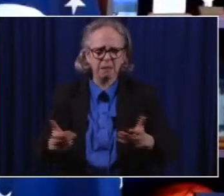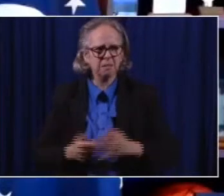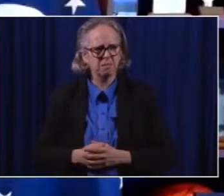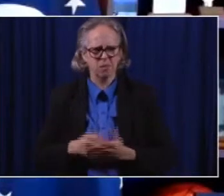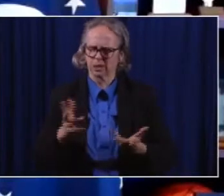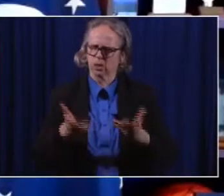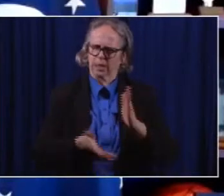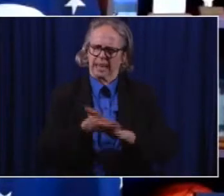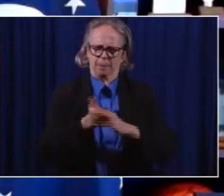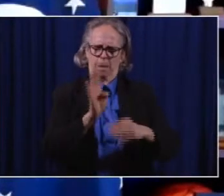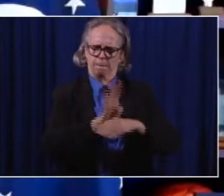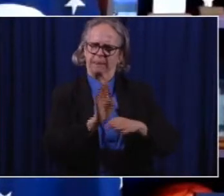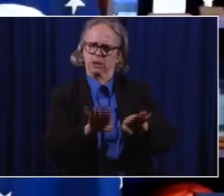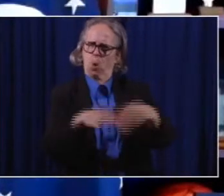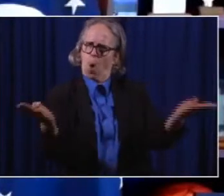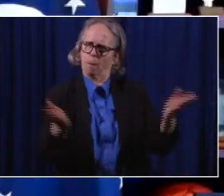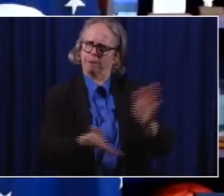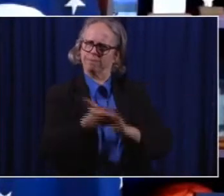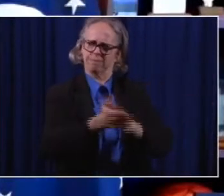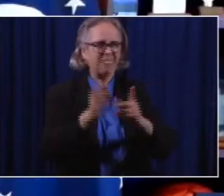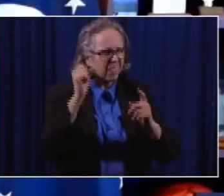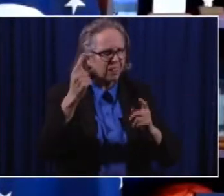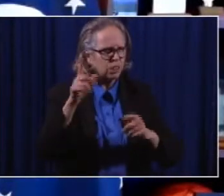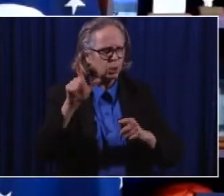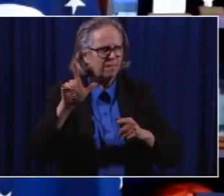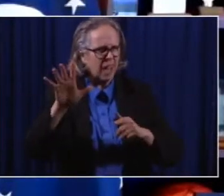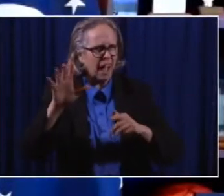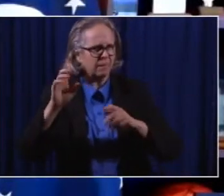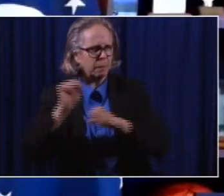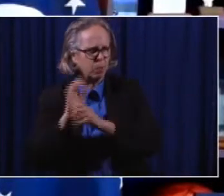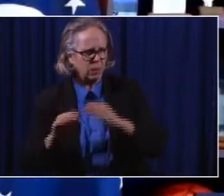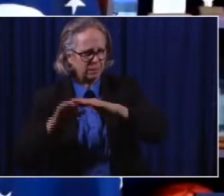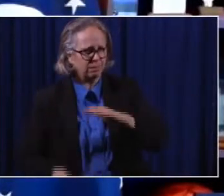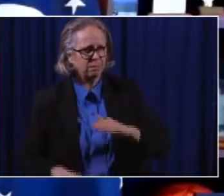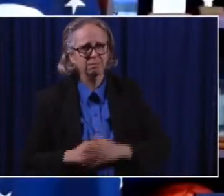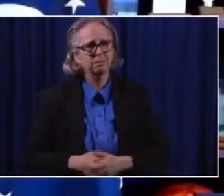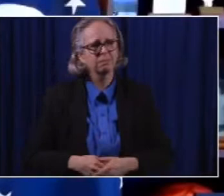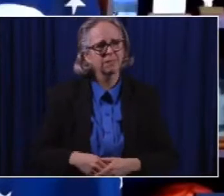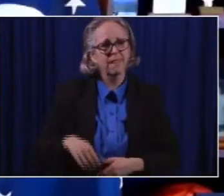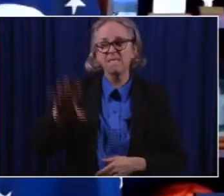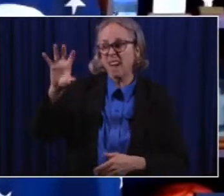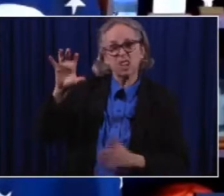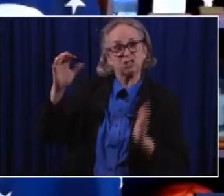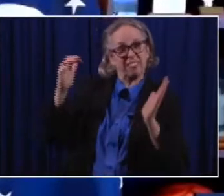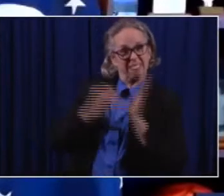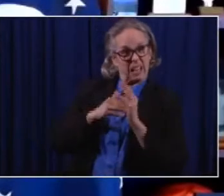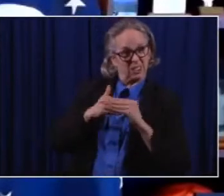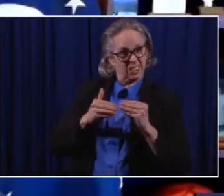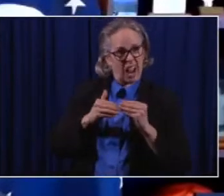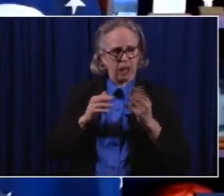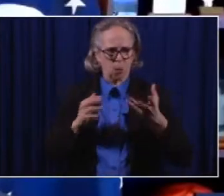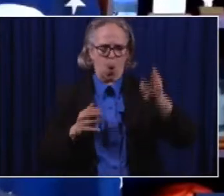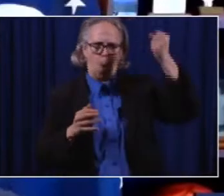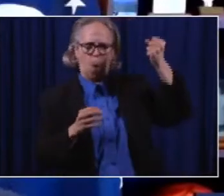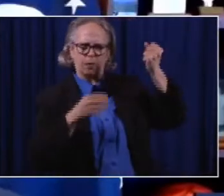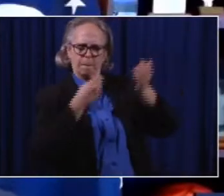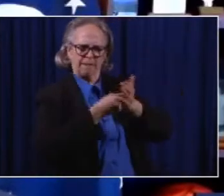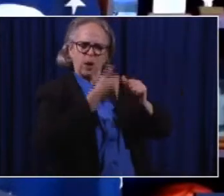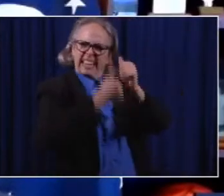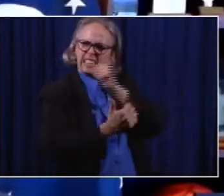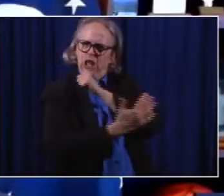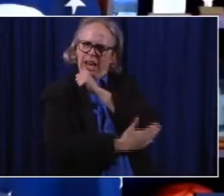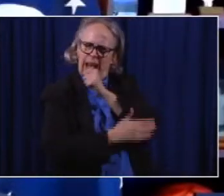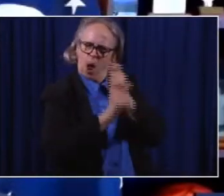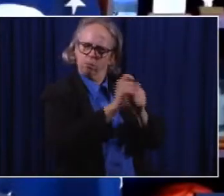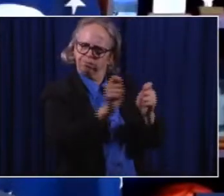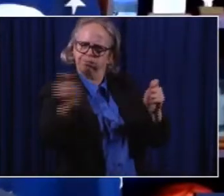moving forward. We set aside $500,000 per county so that it wasn't so that every county got a chance to participate.